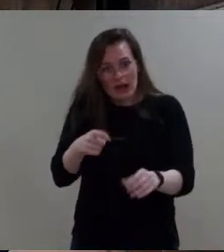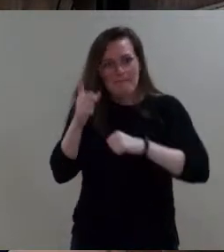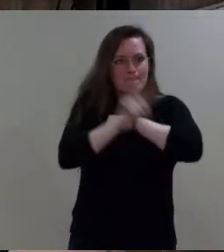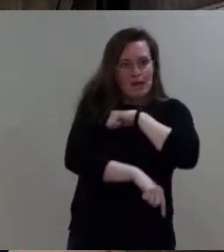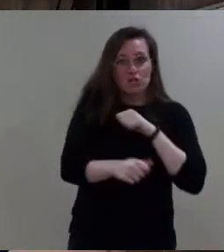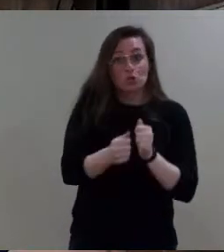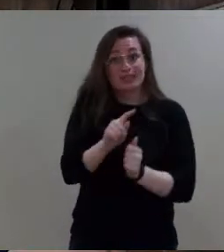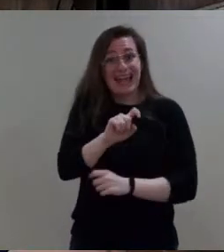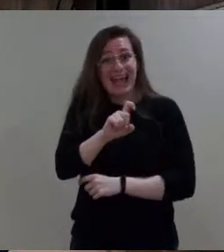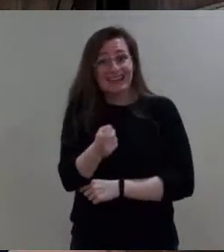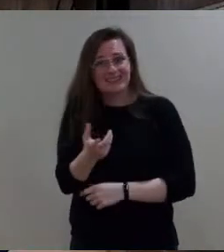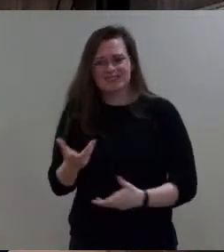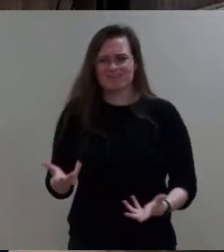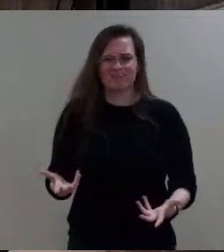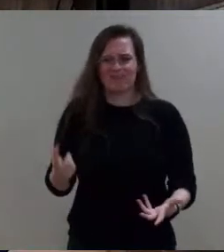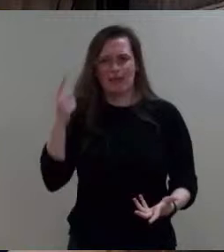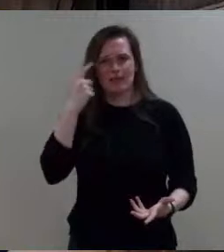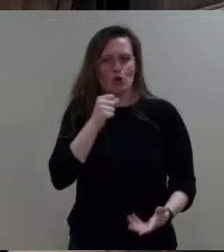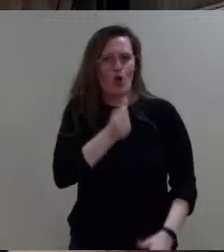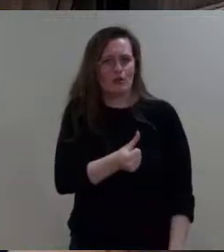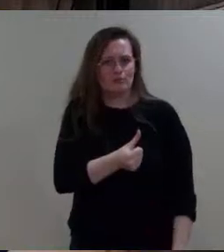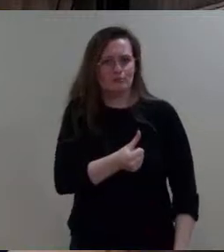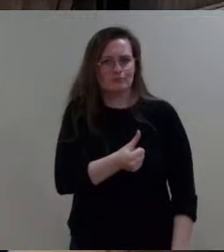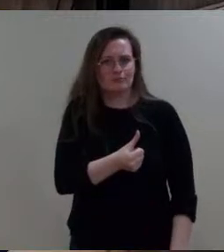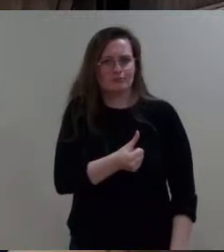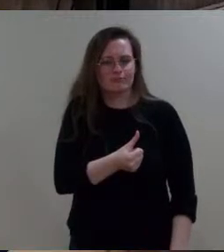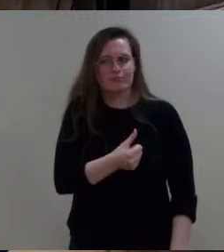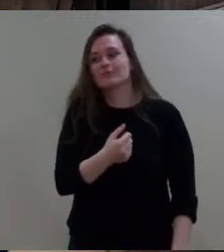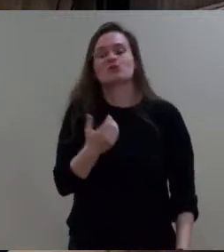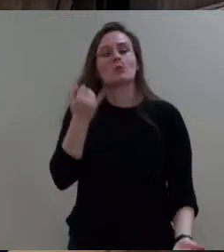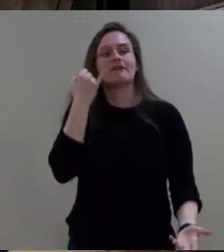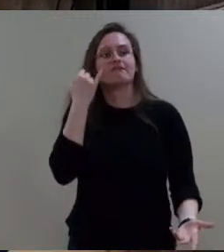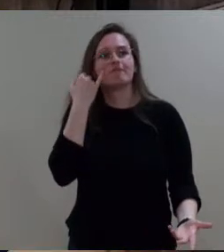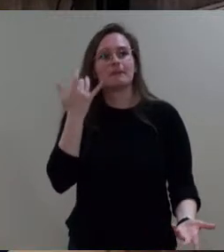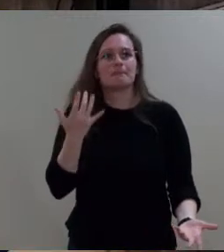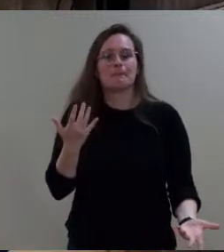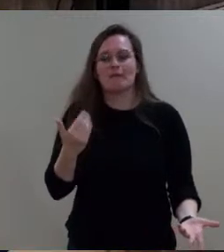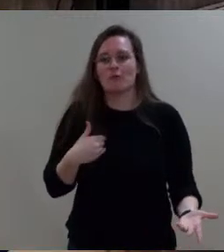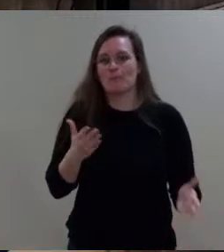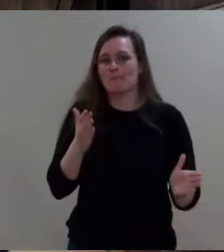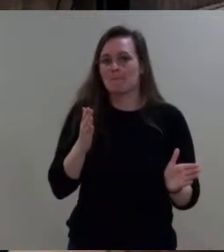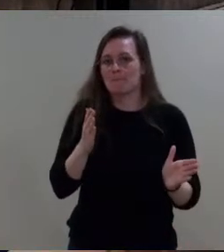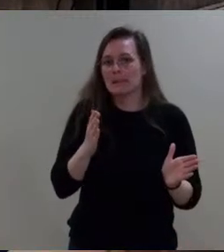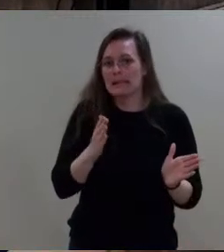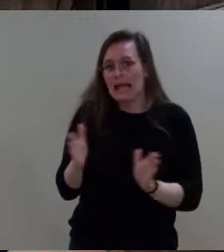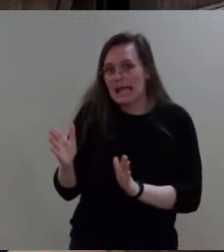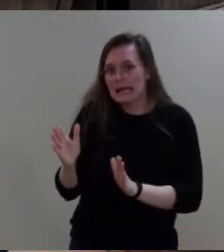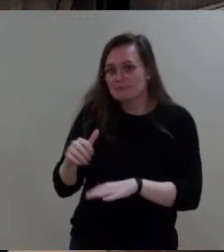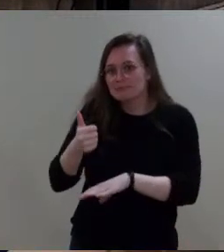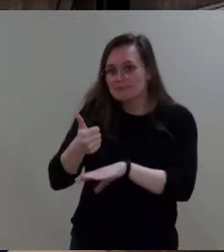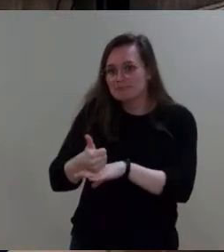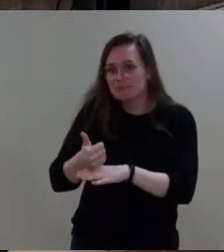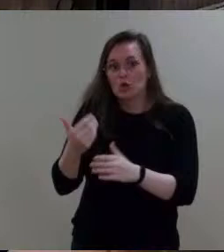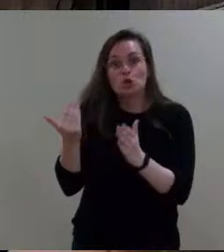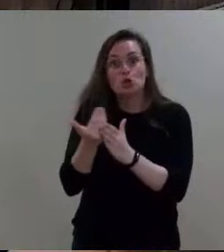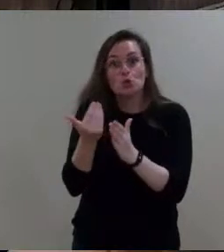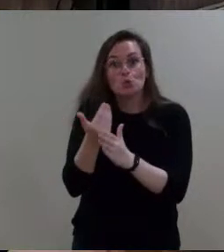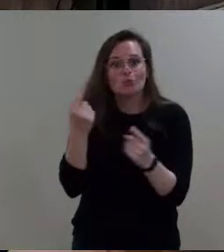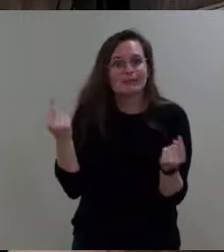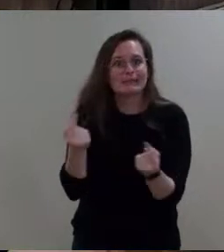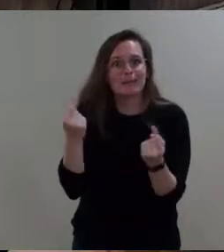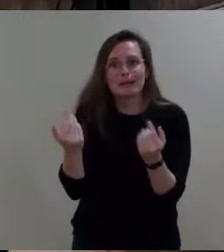a plan on bringing something new to town, a wellness